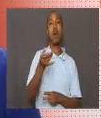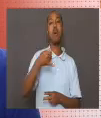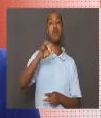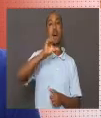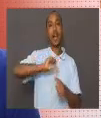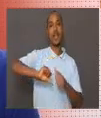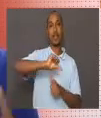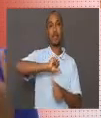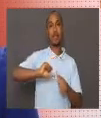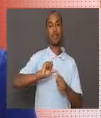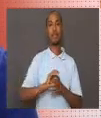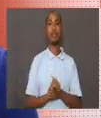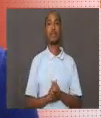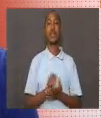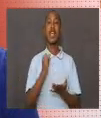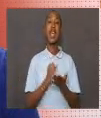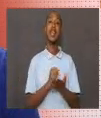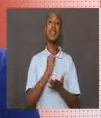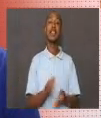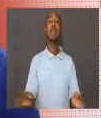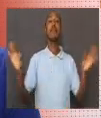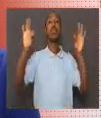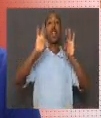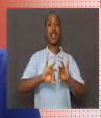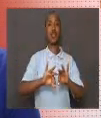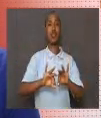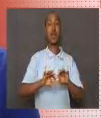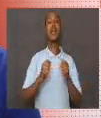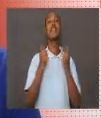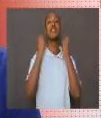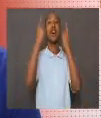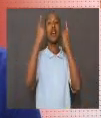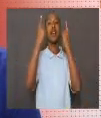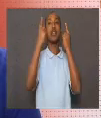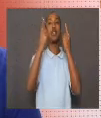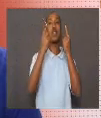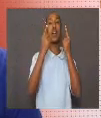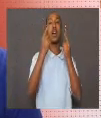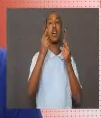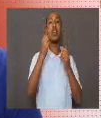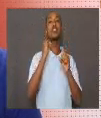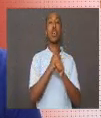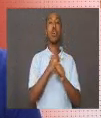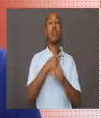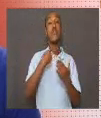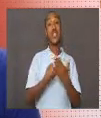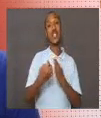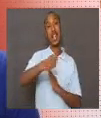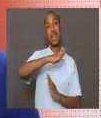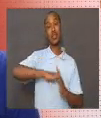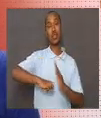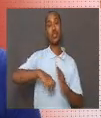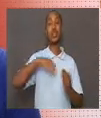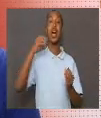atom. It is important that we understand the role of these electrons